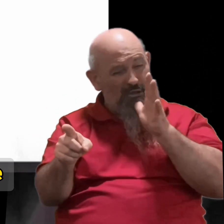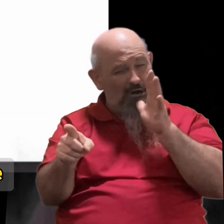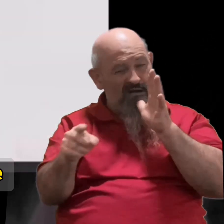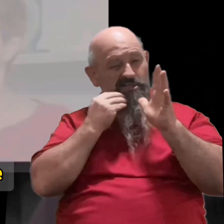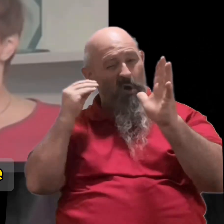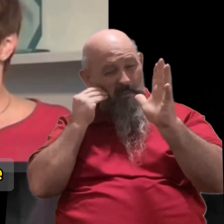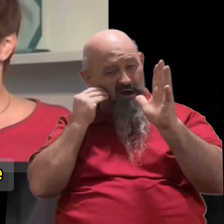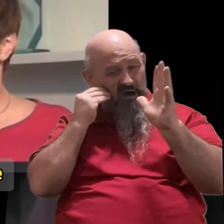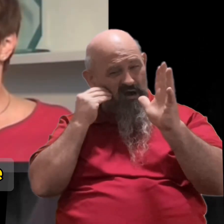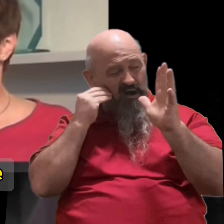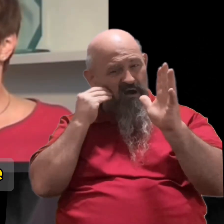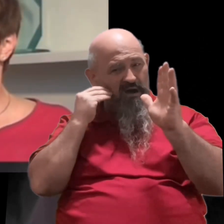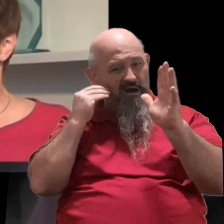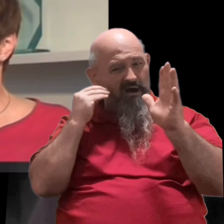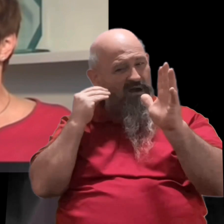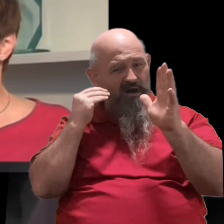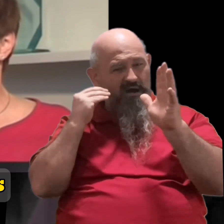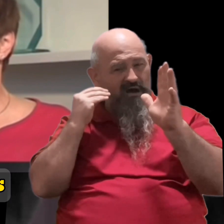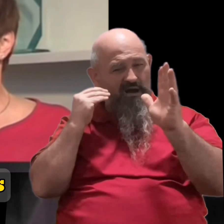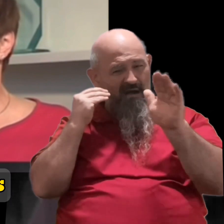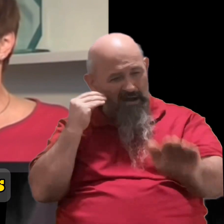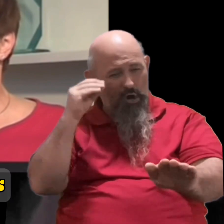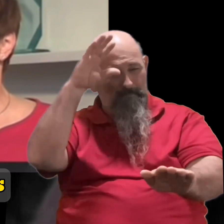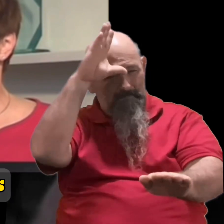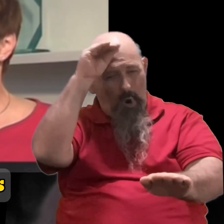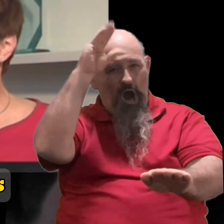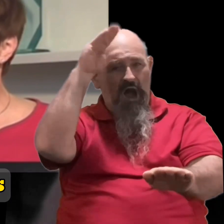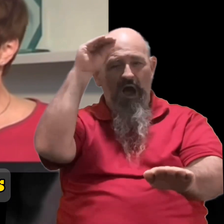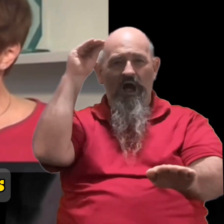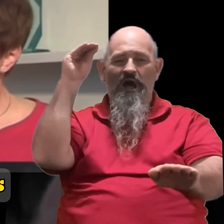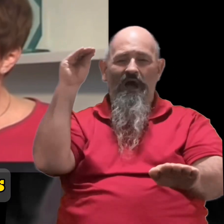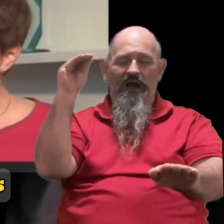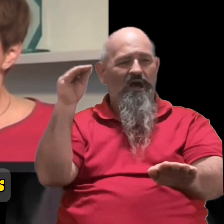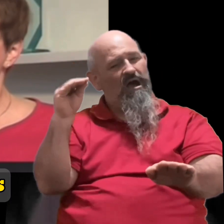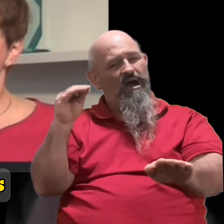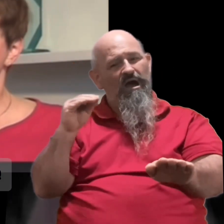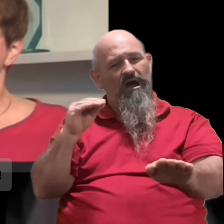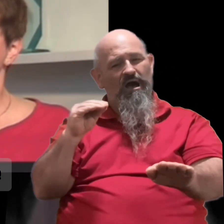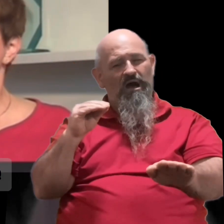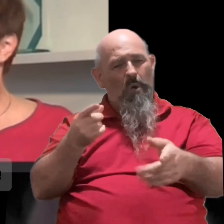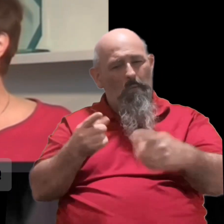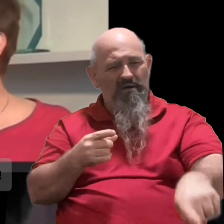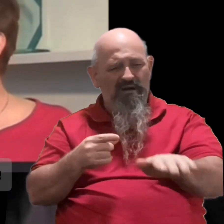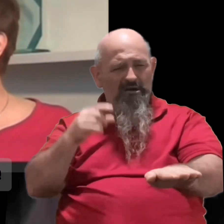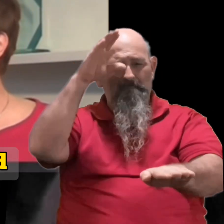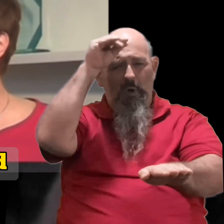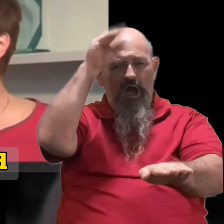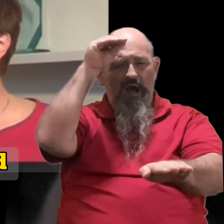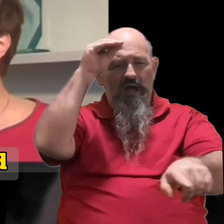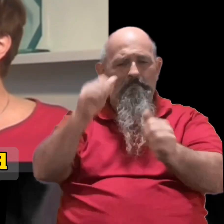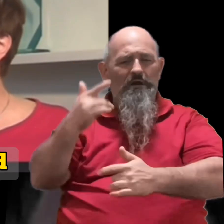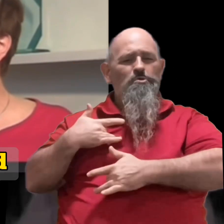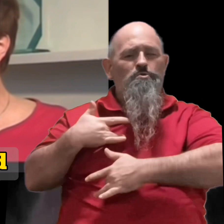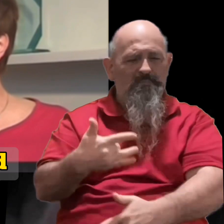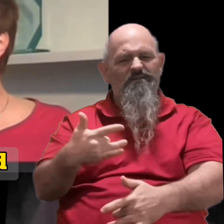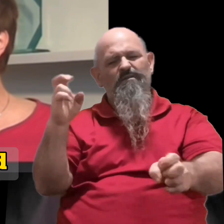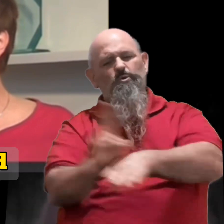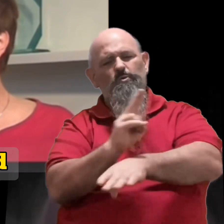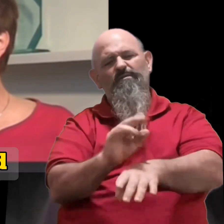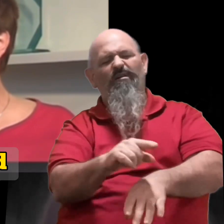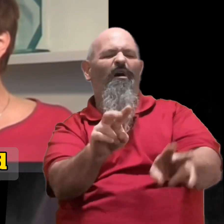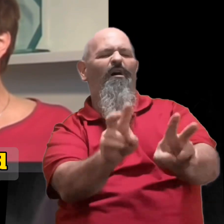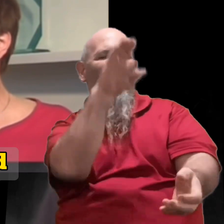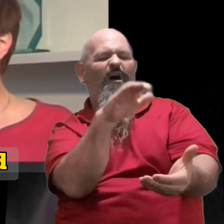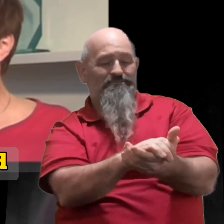mother in the home. And for the little boys, when they were little boys, they were almost